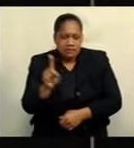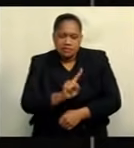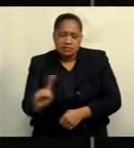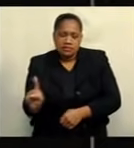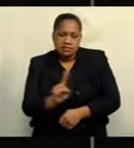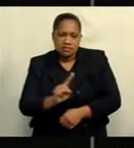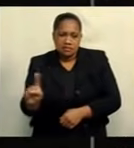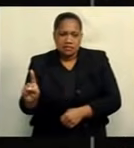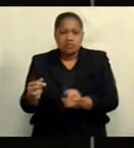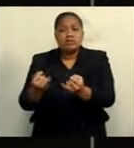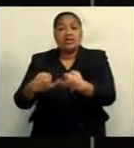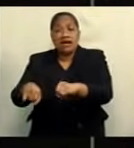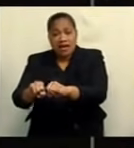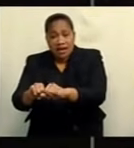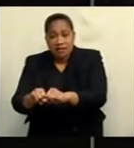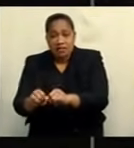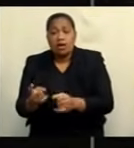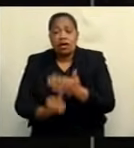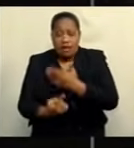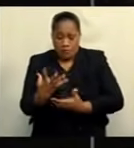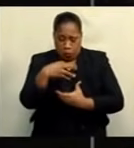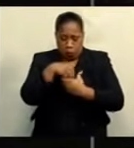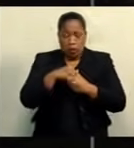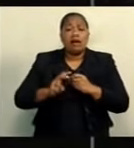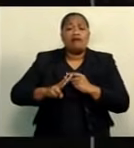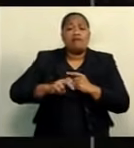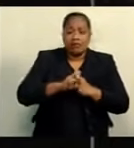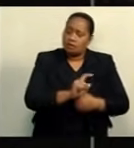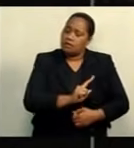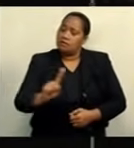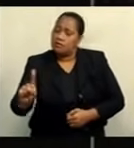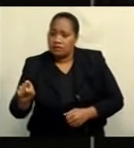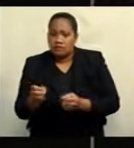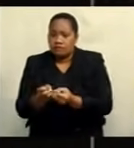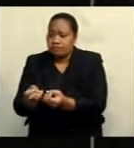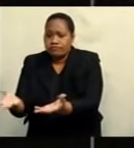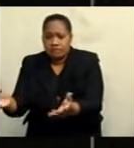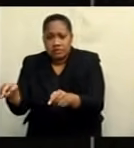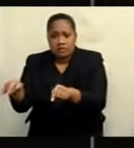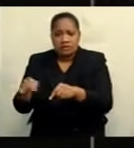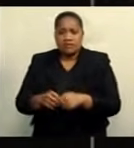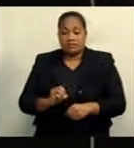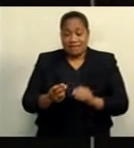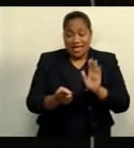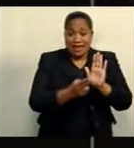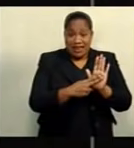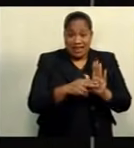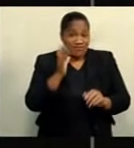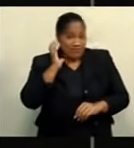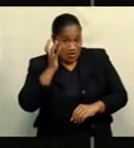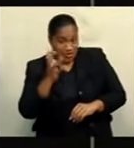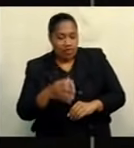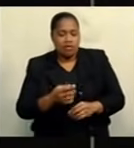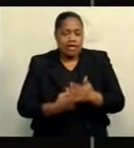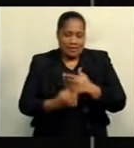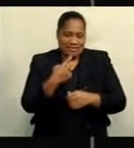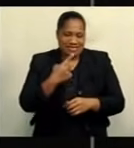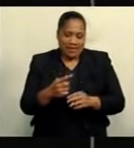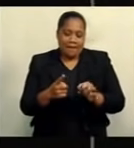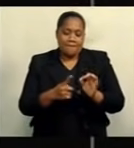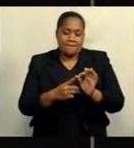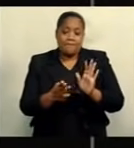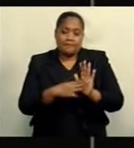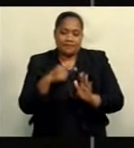islands and carried the virus with them. Speaking on Radio Fiji One's Nai Lalakai program, Bainimarama says these actions are